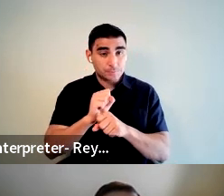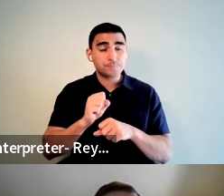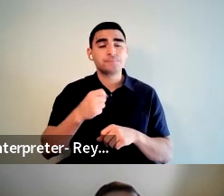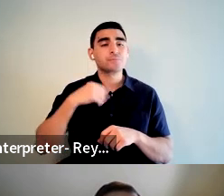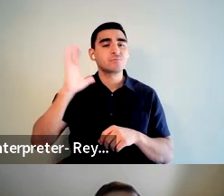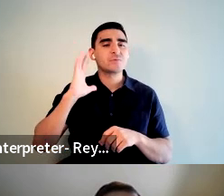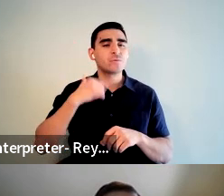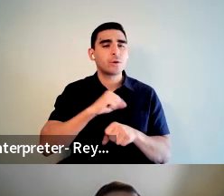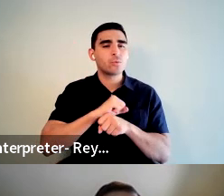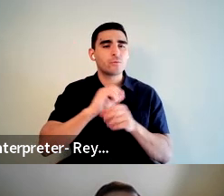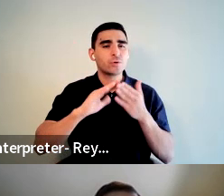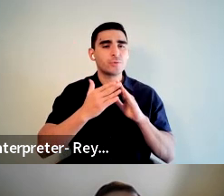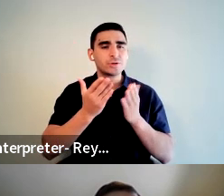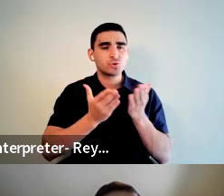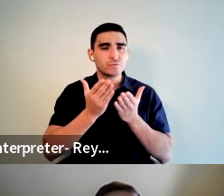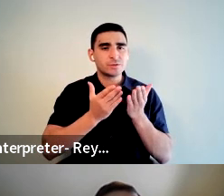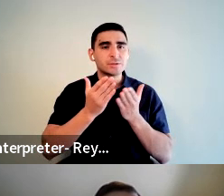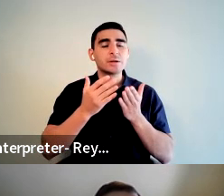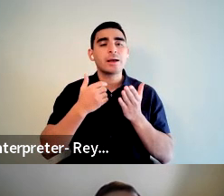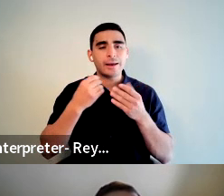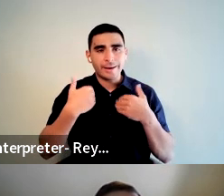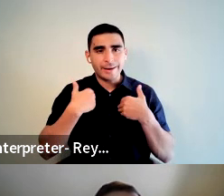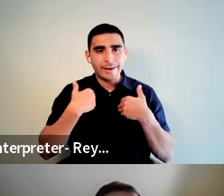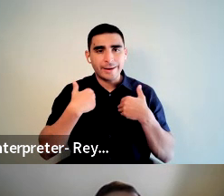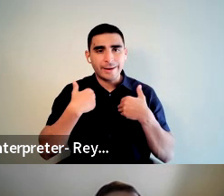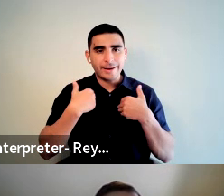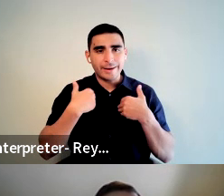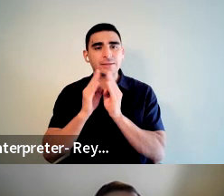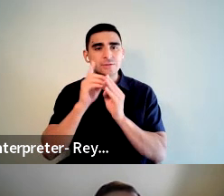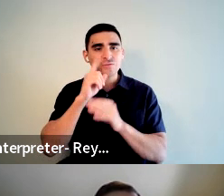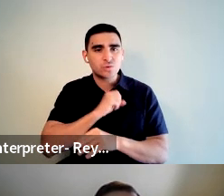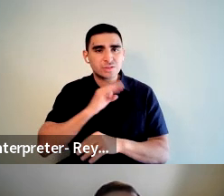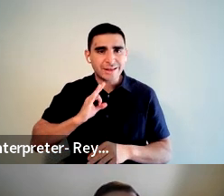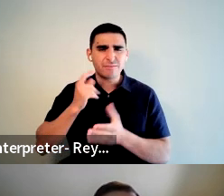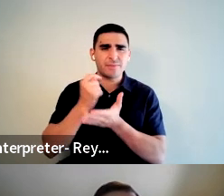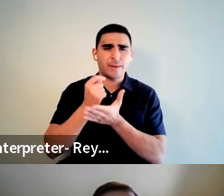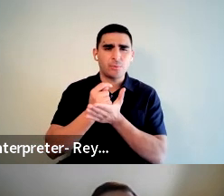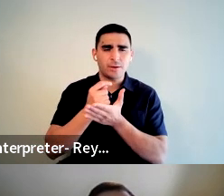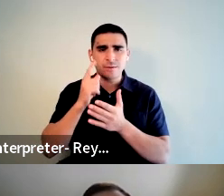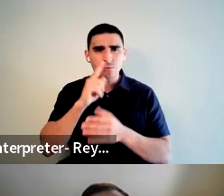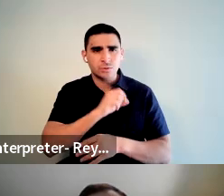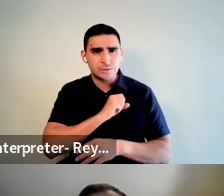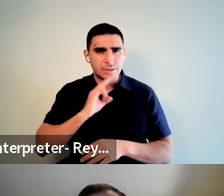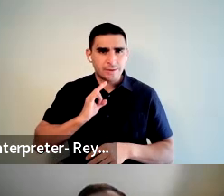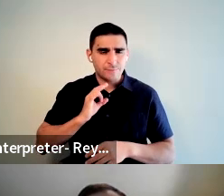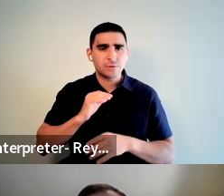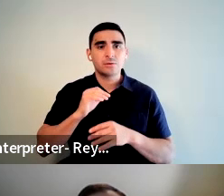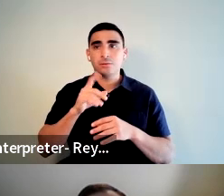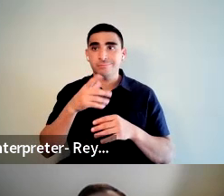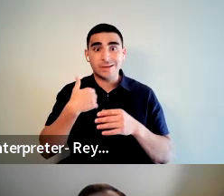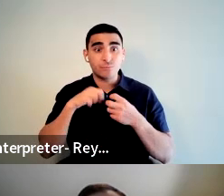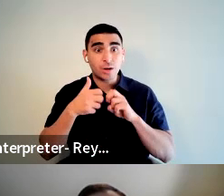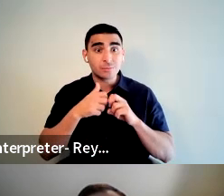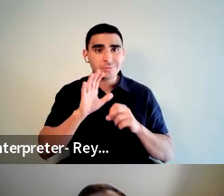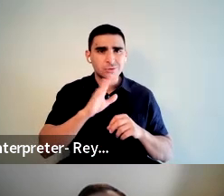that they offered clinical sessions for staff. And these weren't group therapy for staff that are having problems, but problems in their personal lives, but